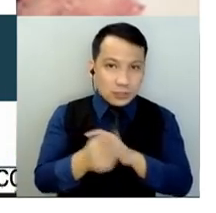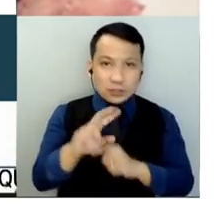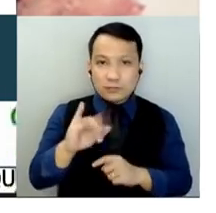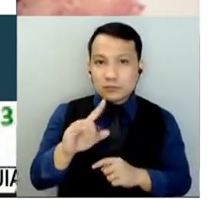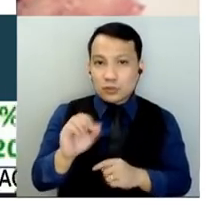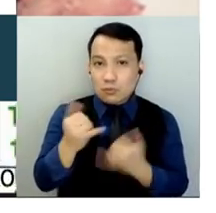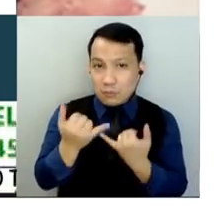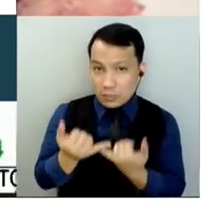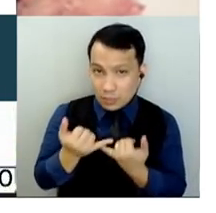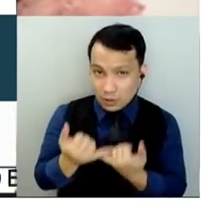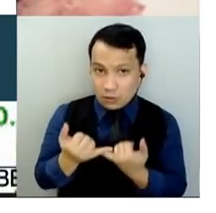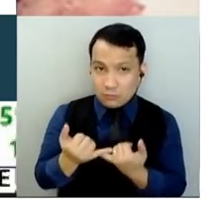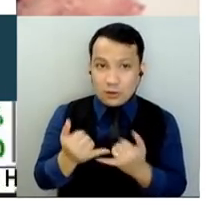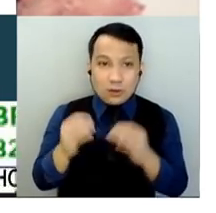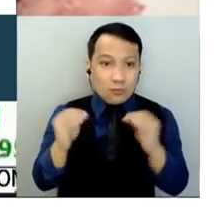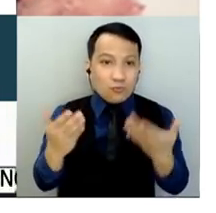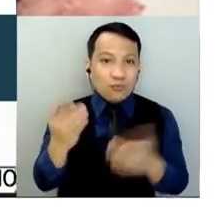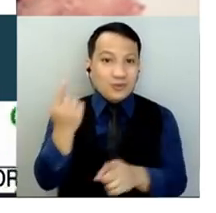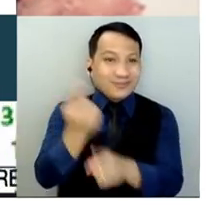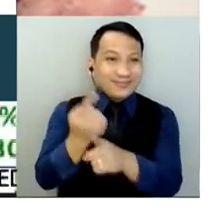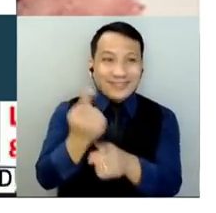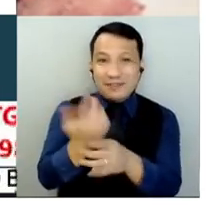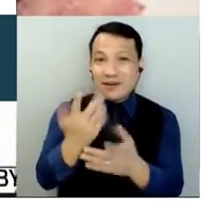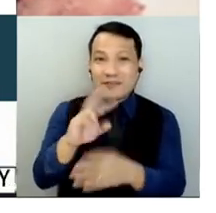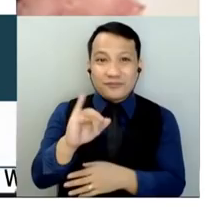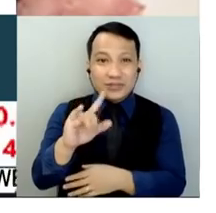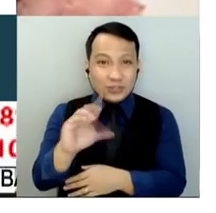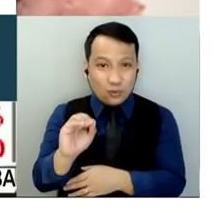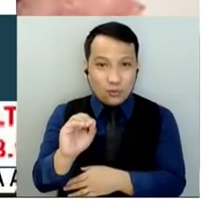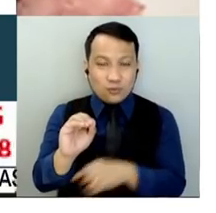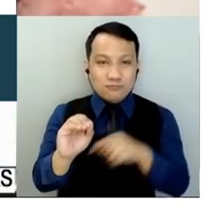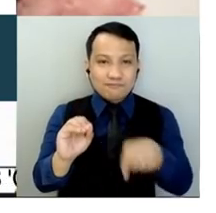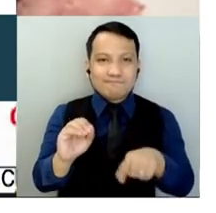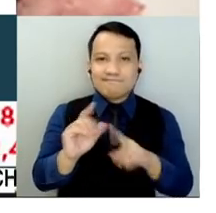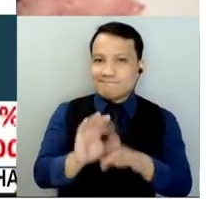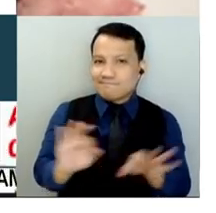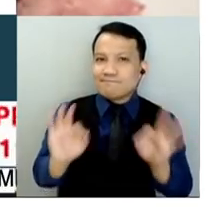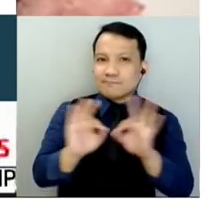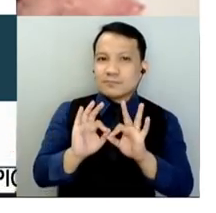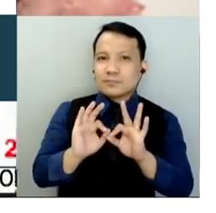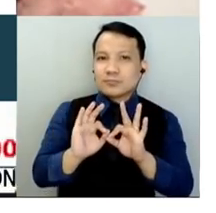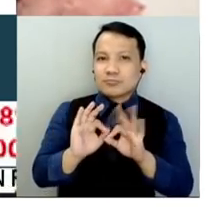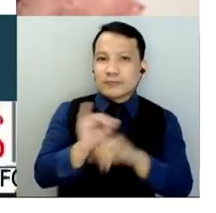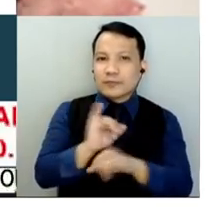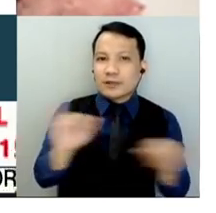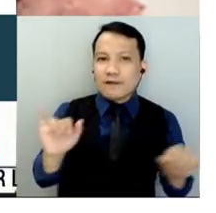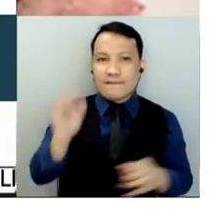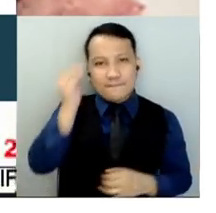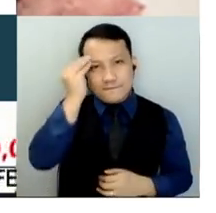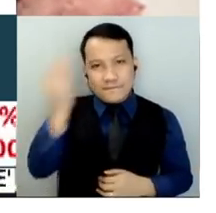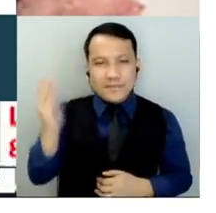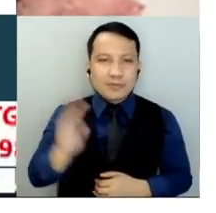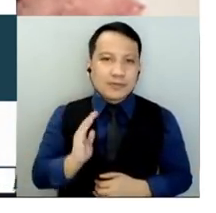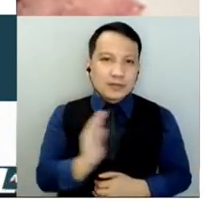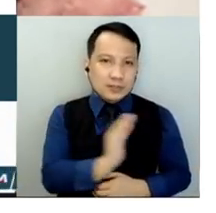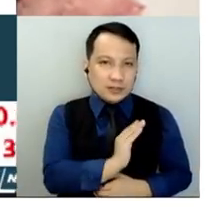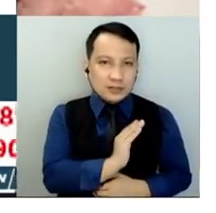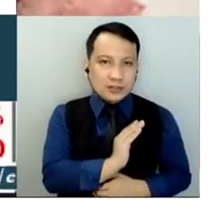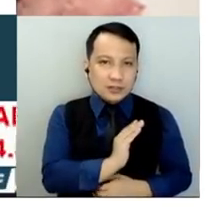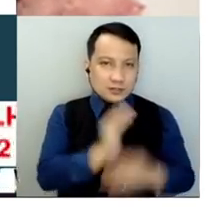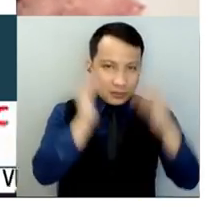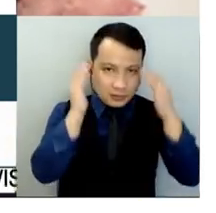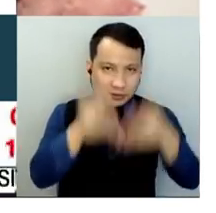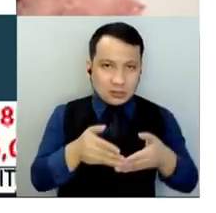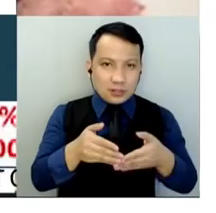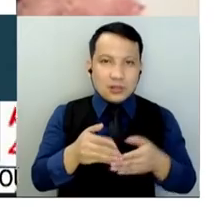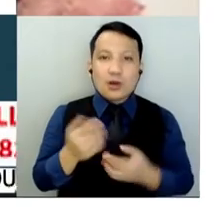situation where no proper veto happened, but then in effect, seems like it's a veto, then Congress is hamstrung. It cannot even